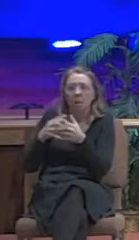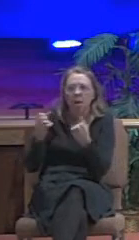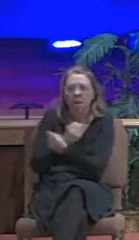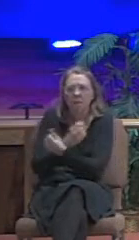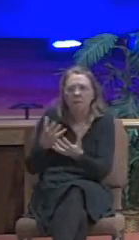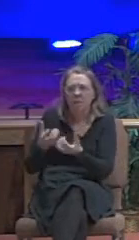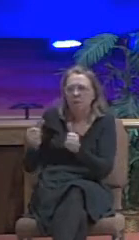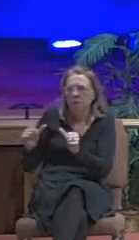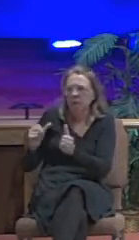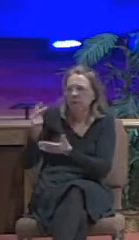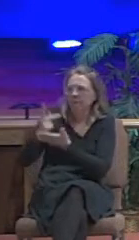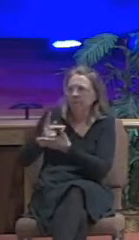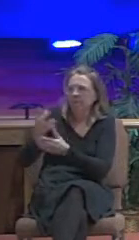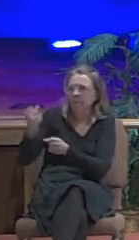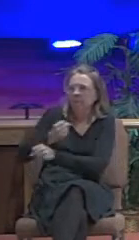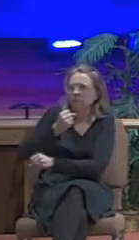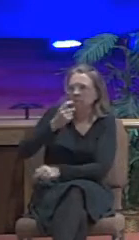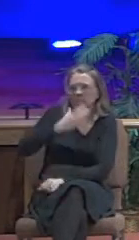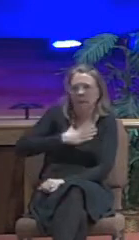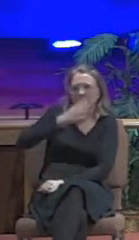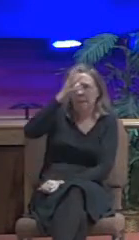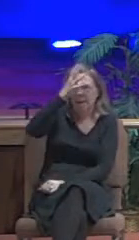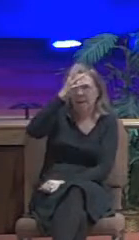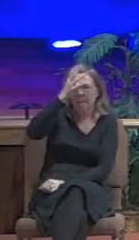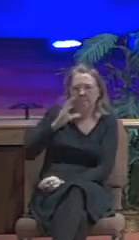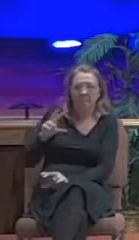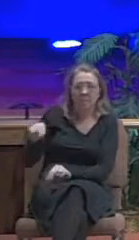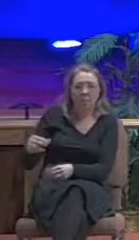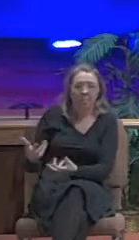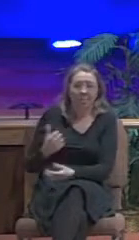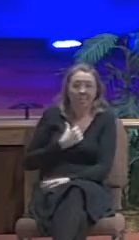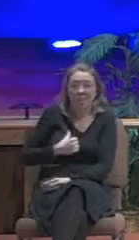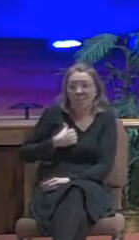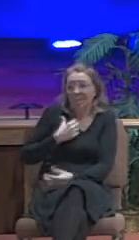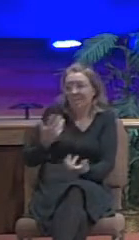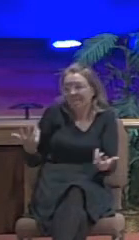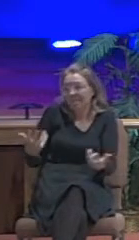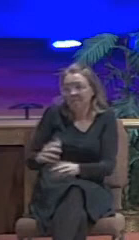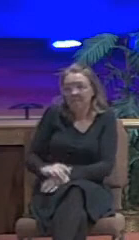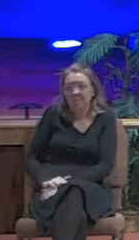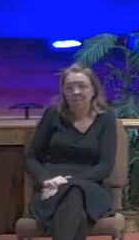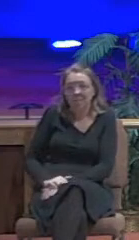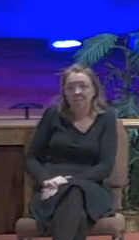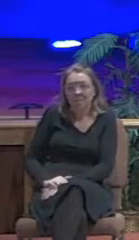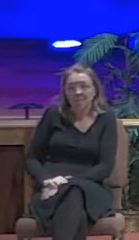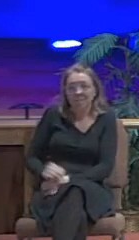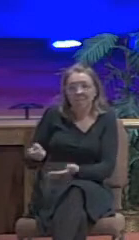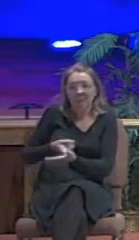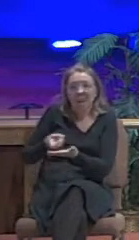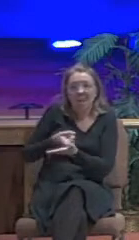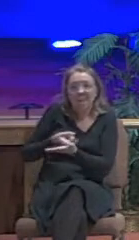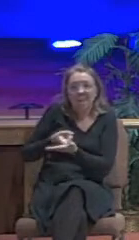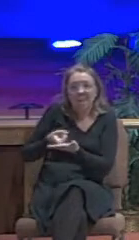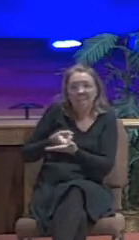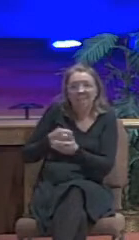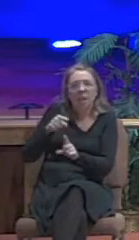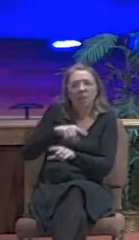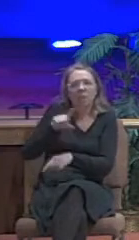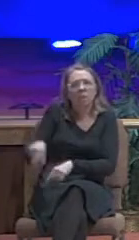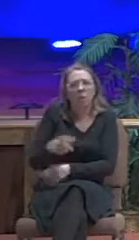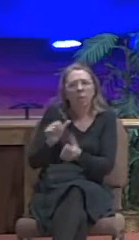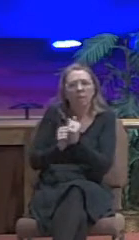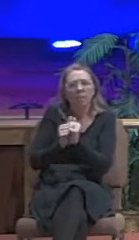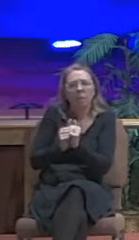This boy's not a jock, I'm sorry. In hockey, and that was the only sport that I was okay at. I loved hockey, they called me